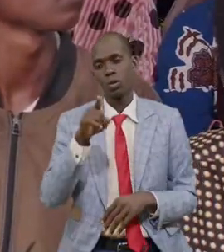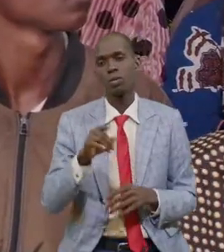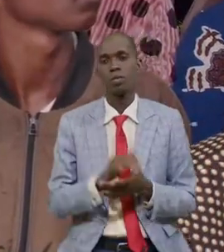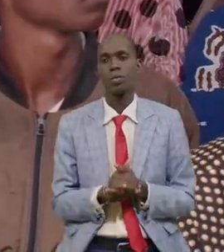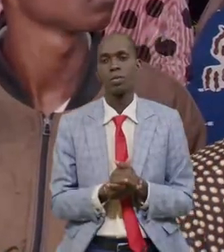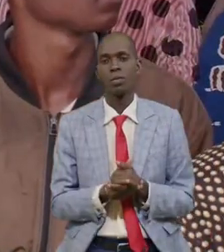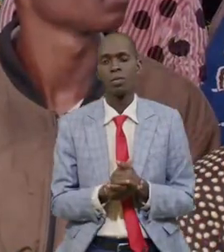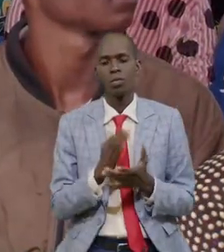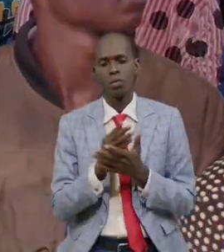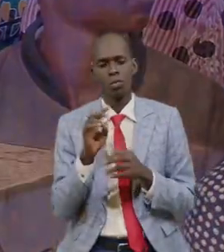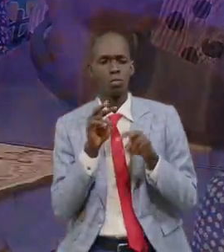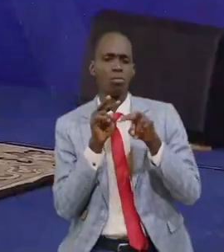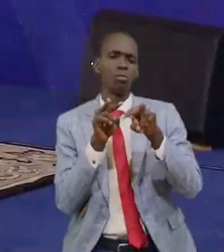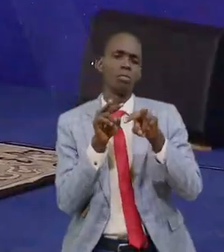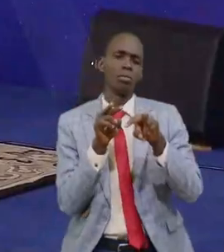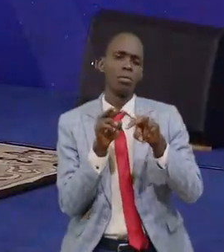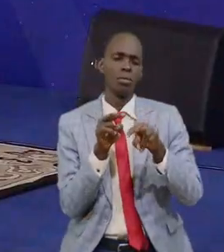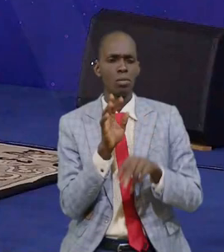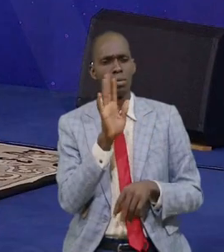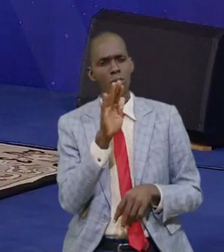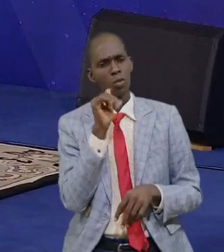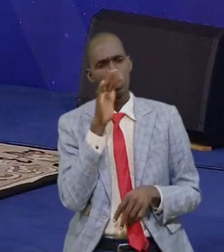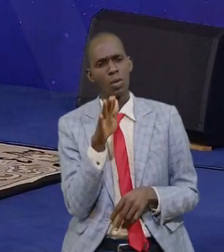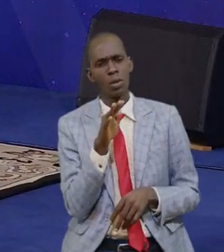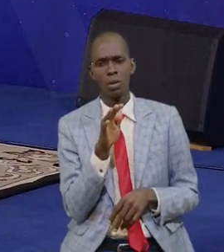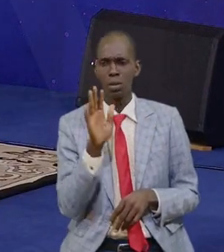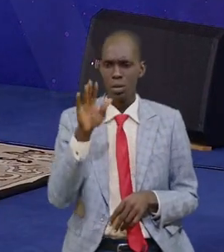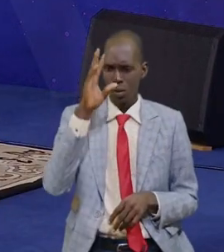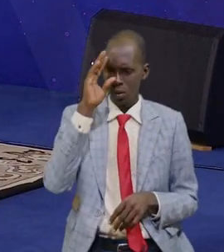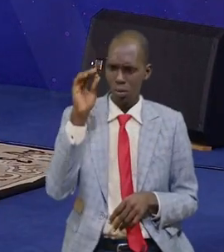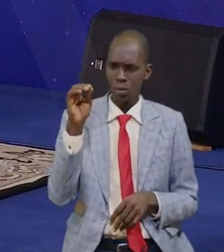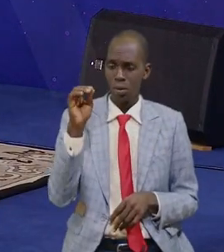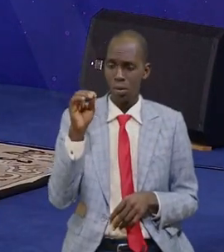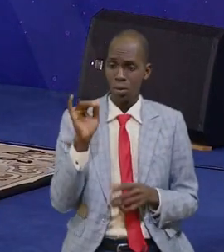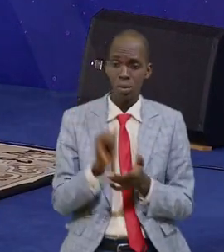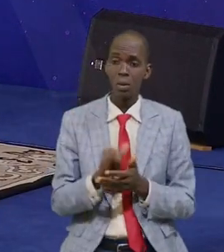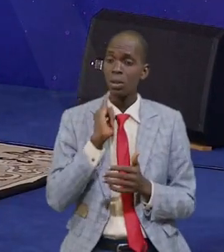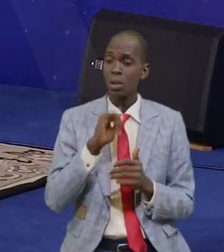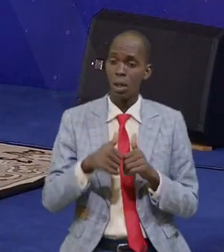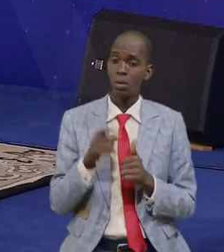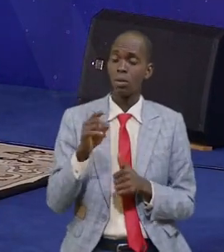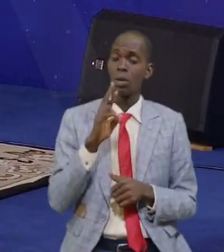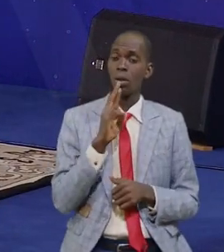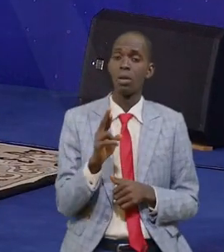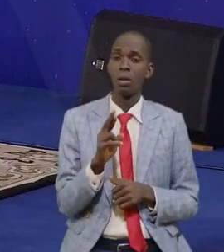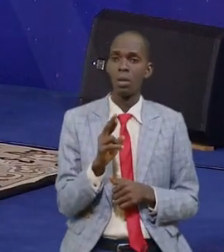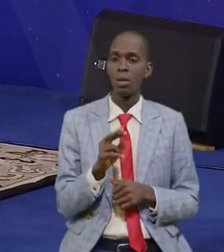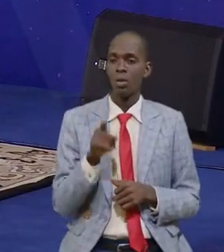looks at you and he says, madam, sir, that's how you are. You need to see